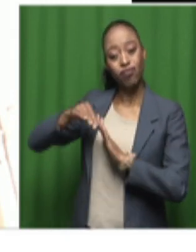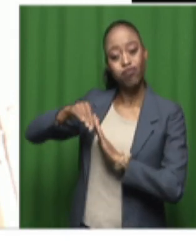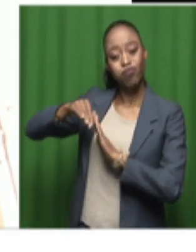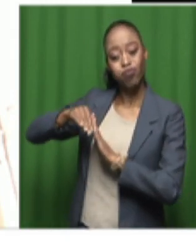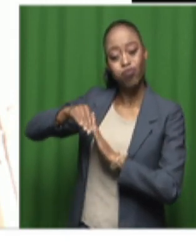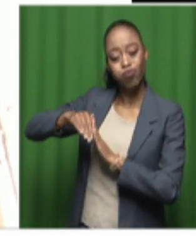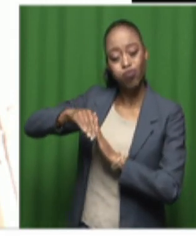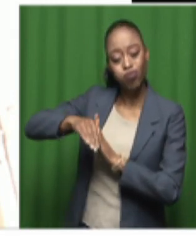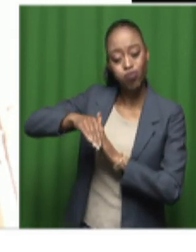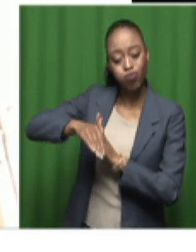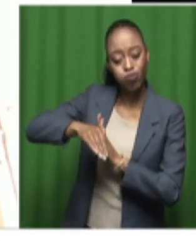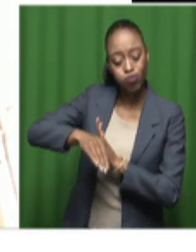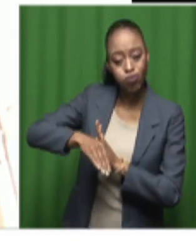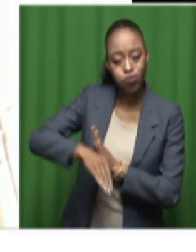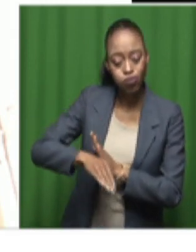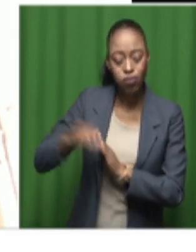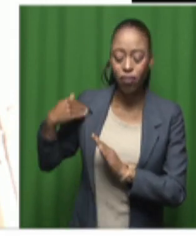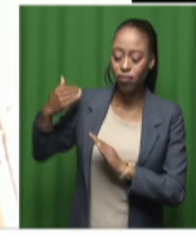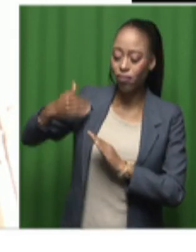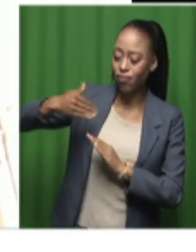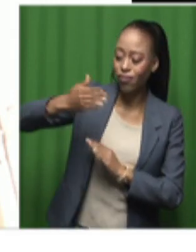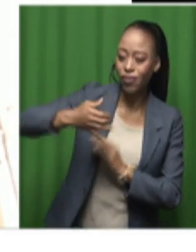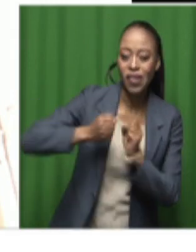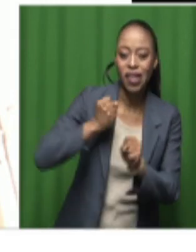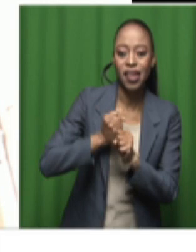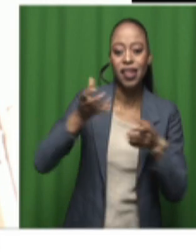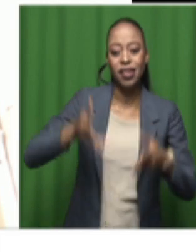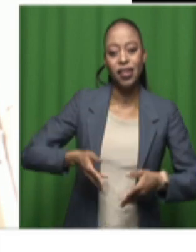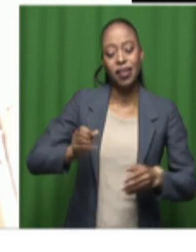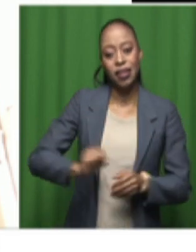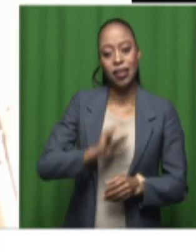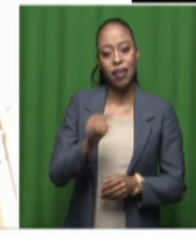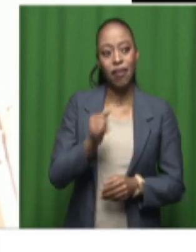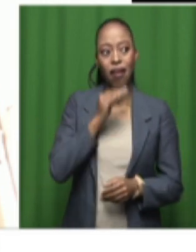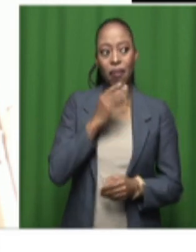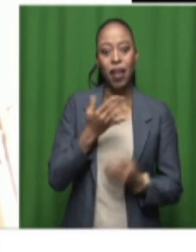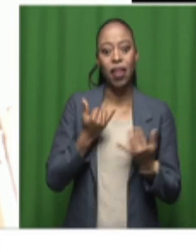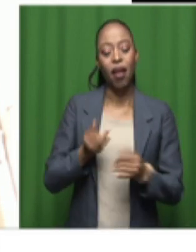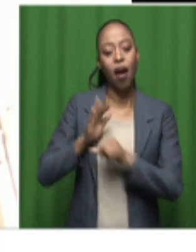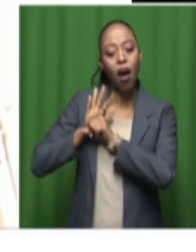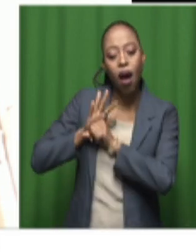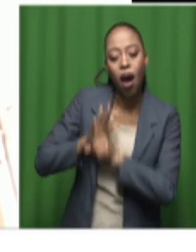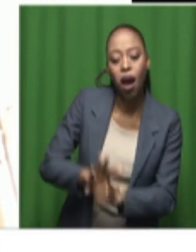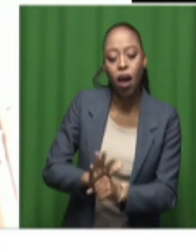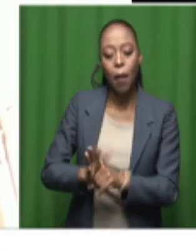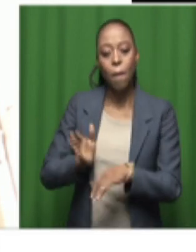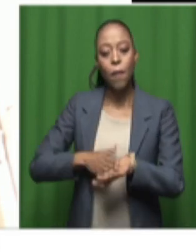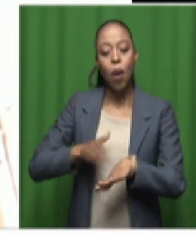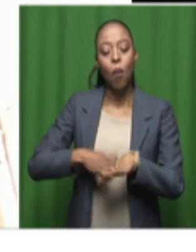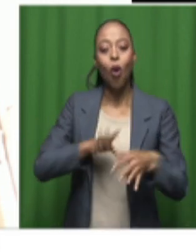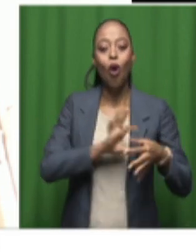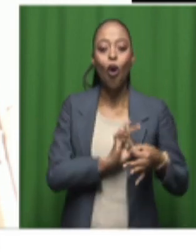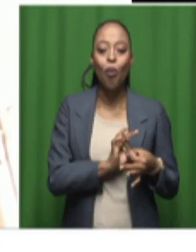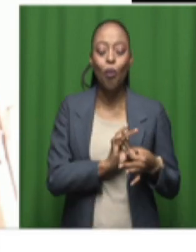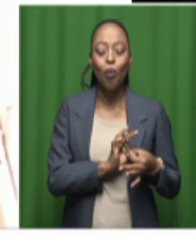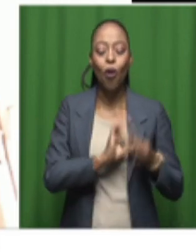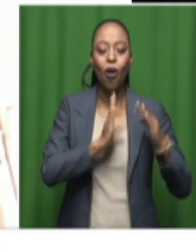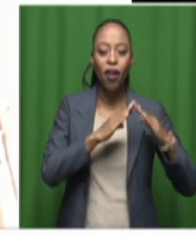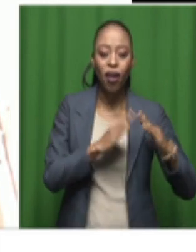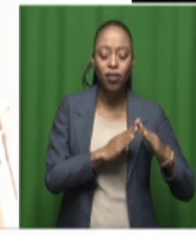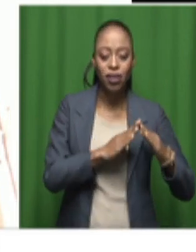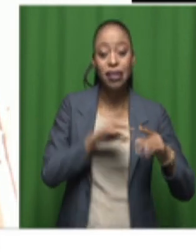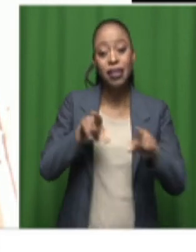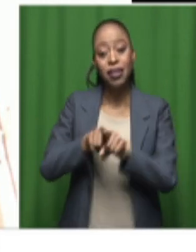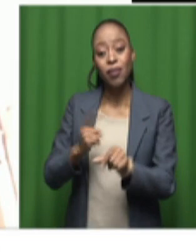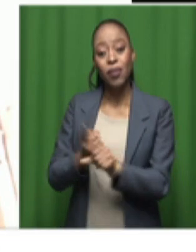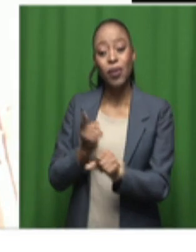decreasing over a number of years in South Africa, which is putting immense stress on households, but it's